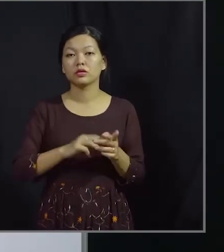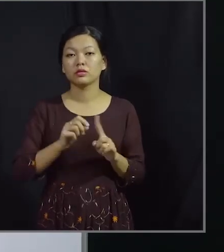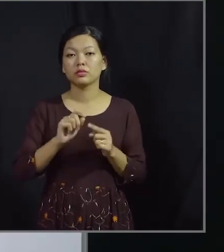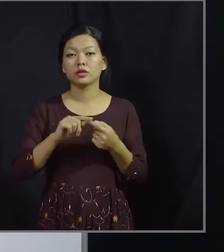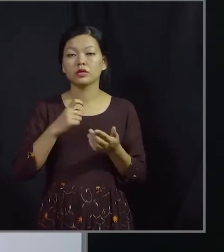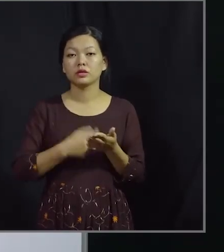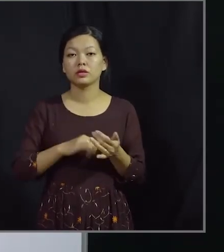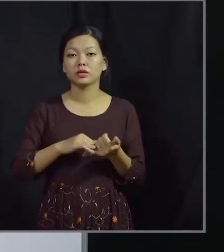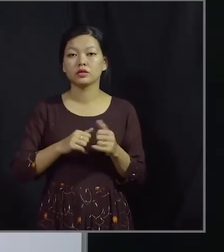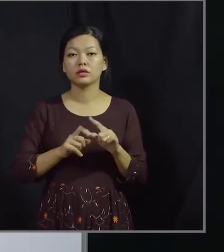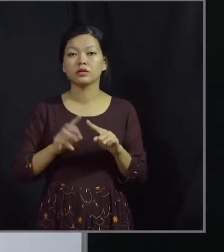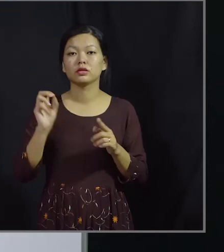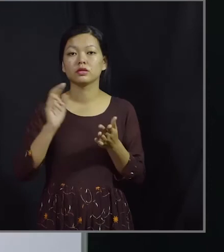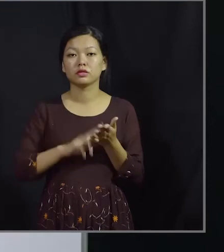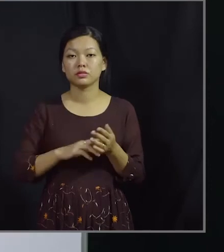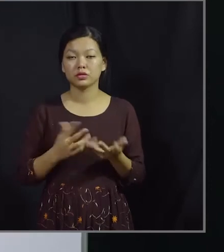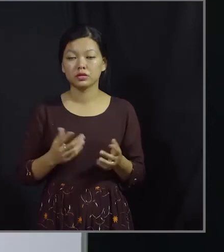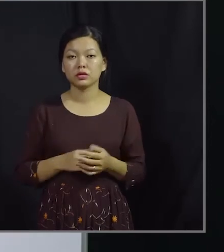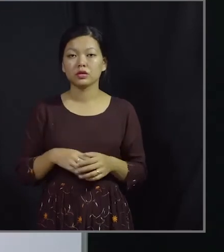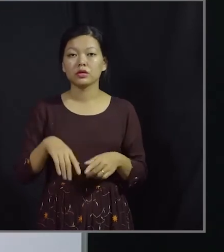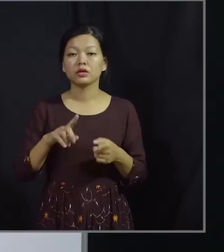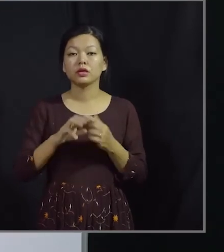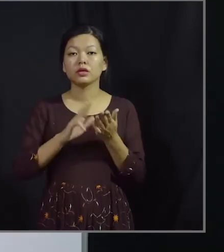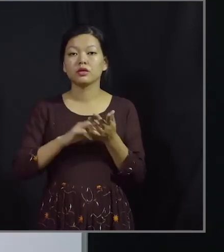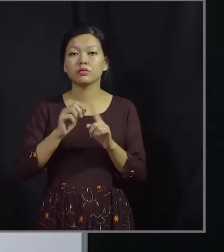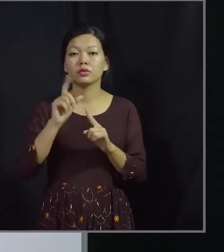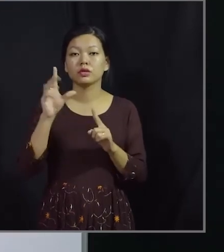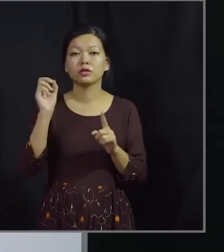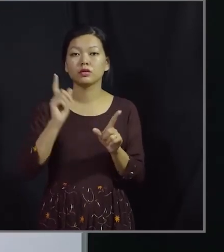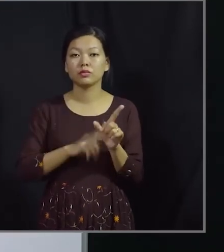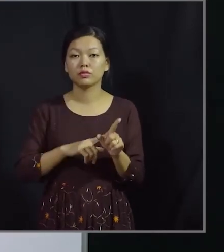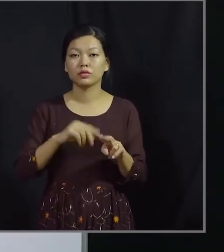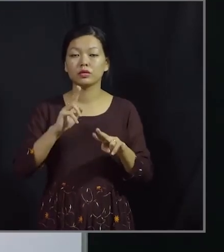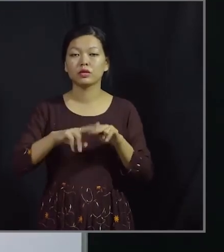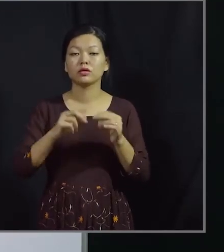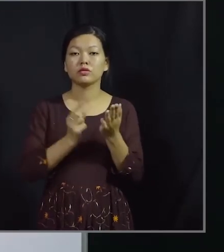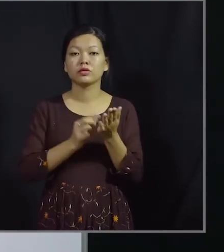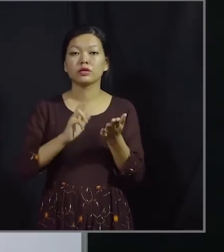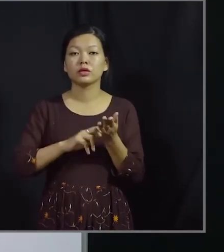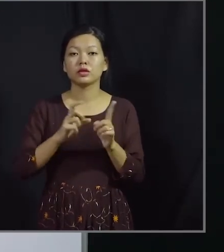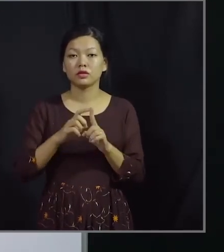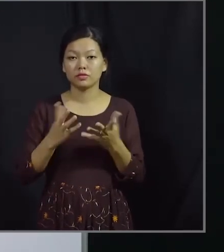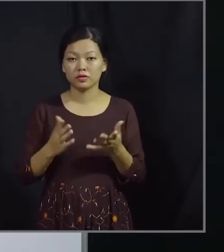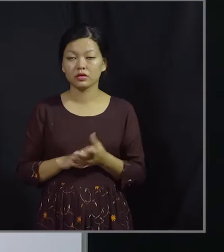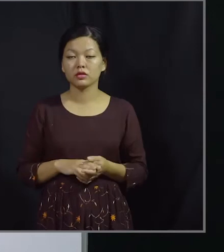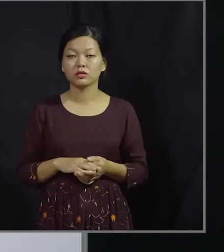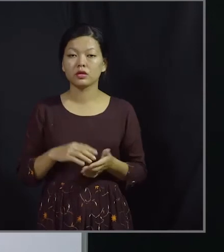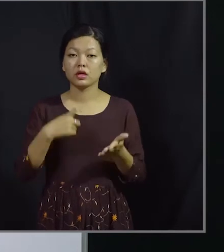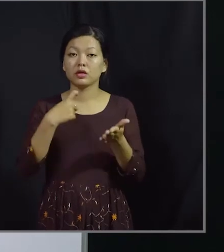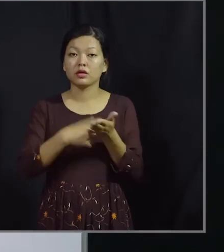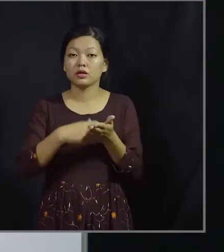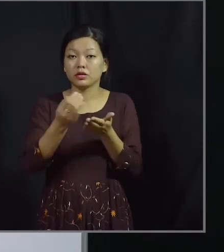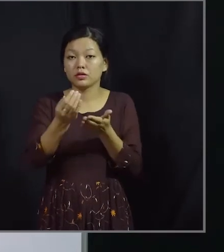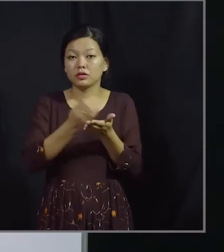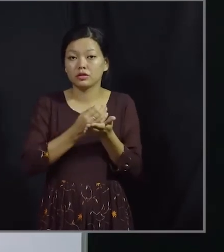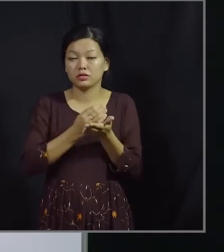employees provident fund. All these are reserve, kept as a reserve. Reserve means certain portion of profit